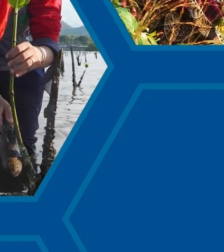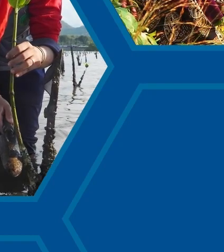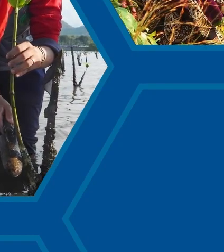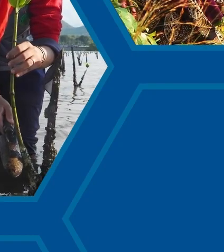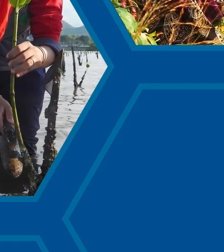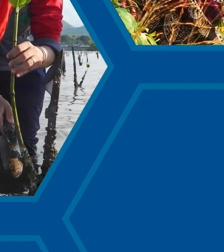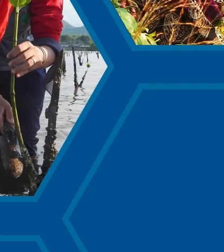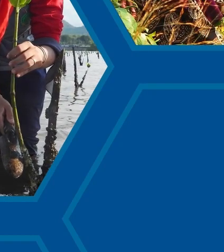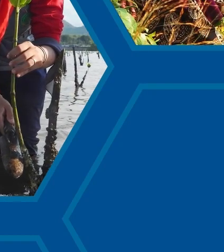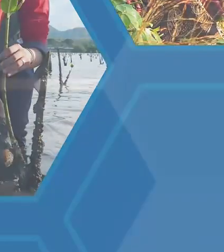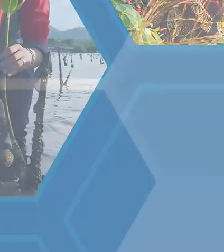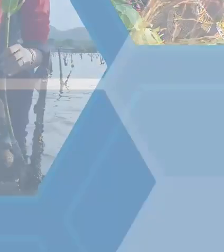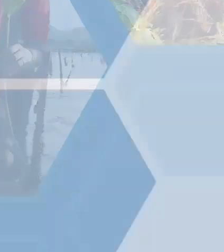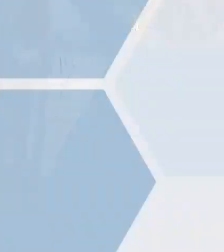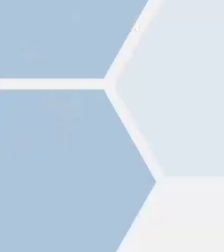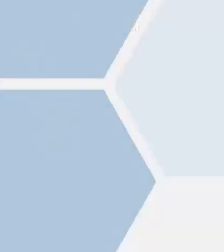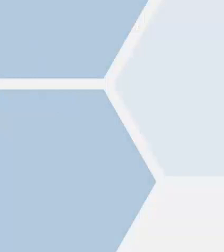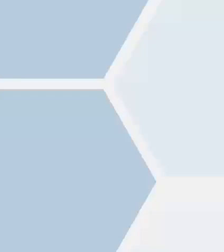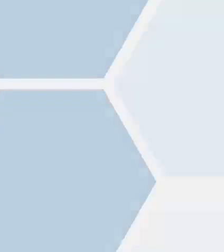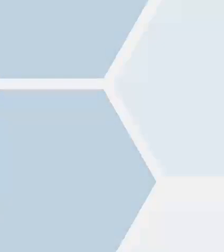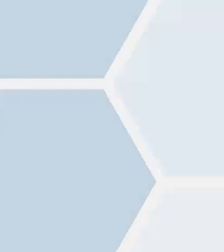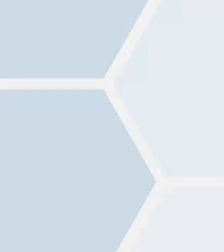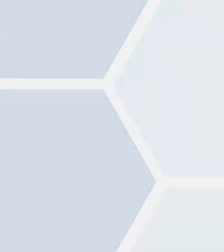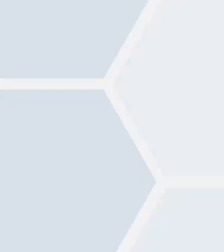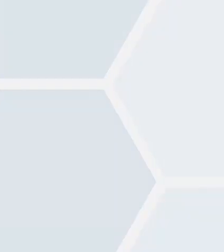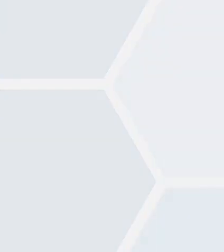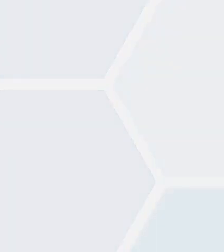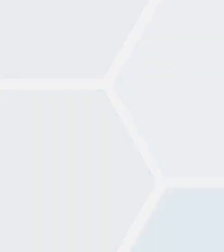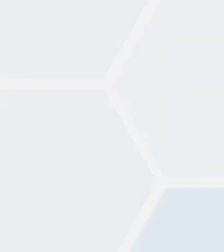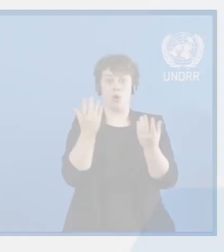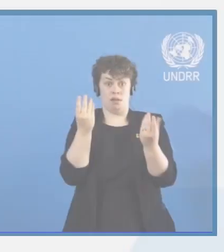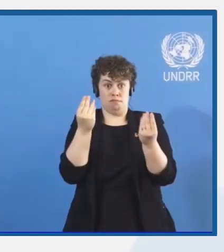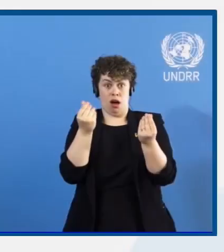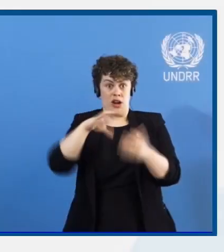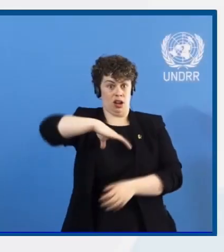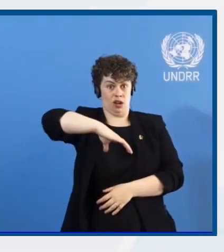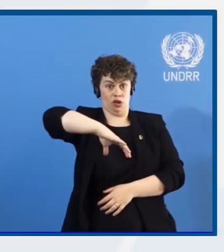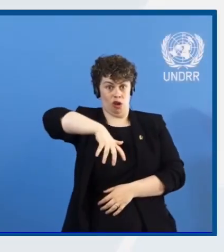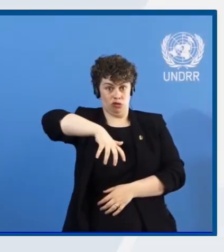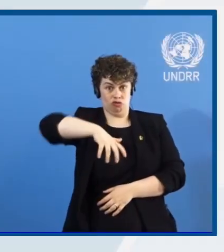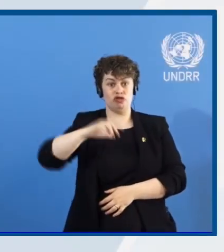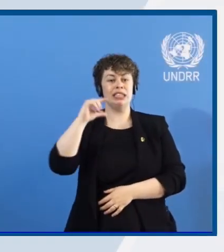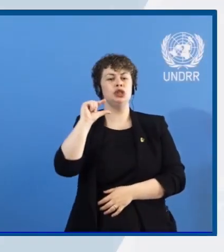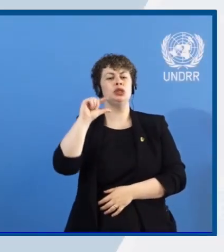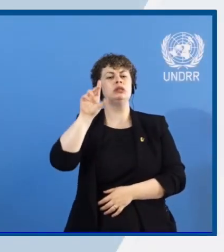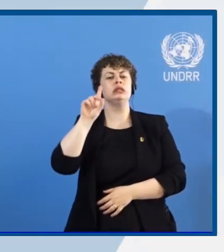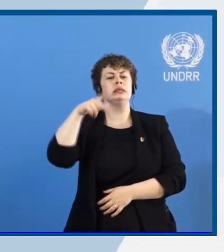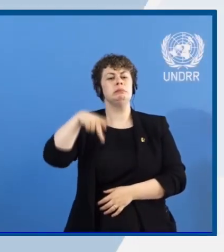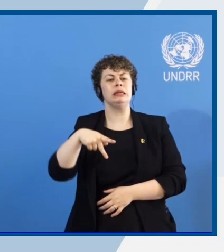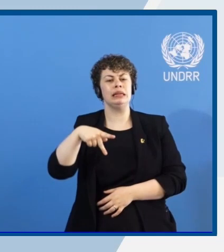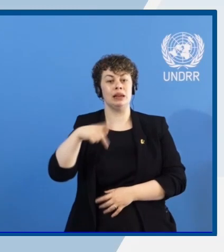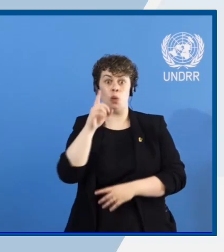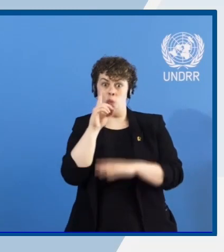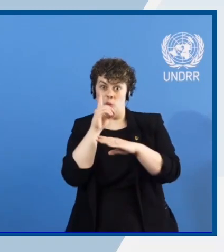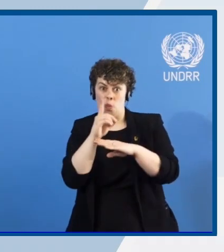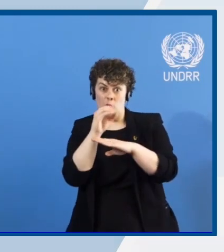we spend about less than 1% of GDP related to the disaster. But if there is a disaster,